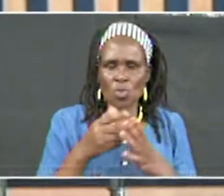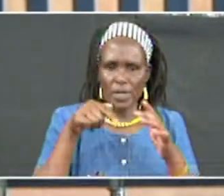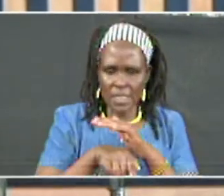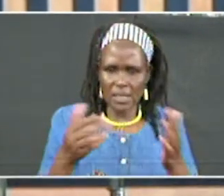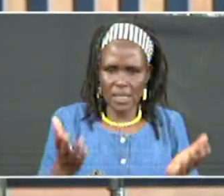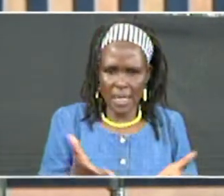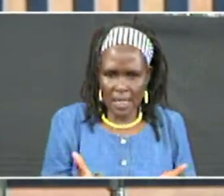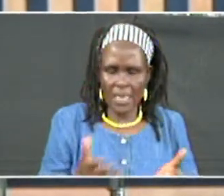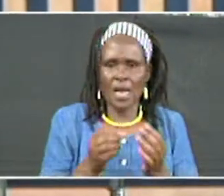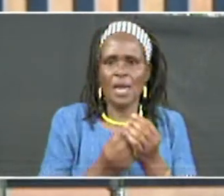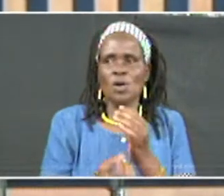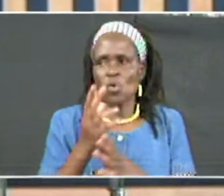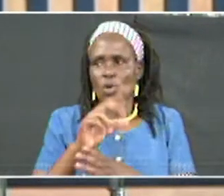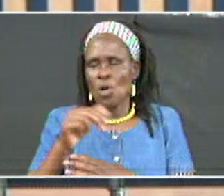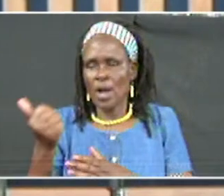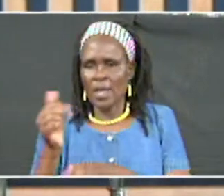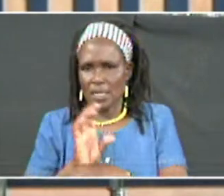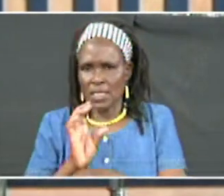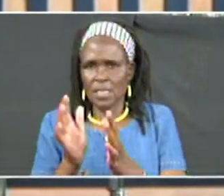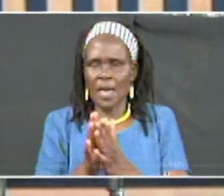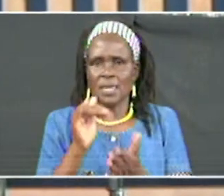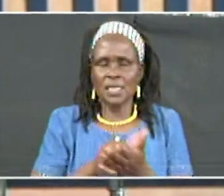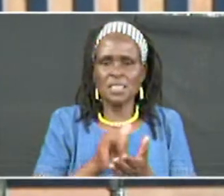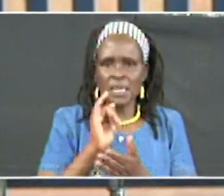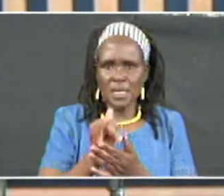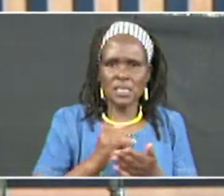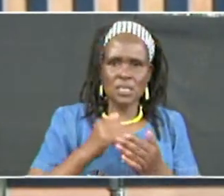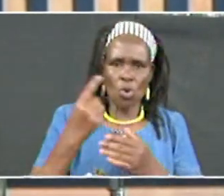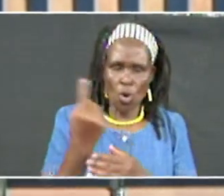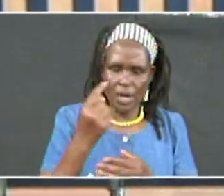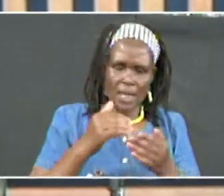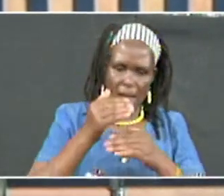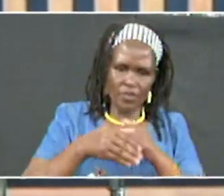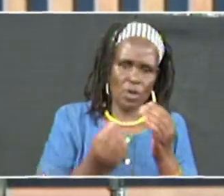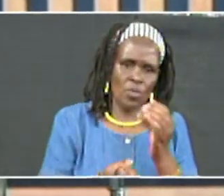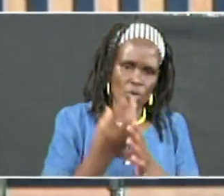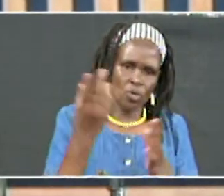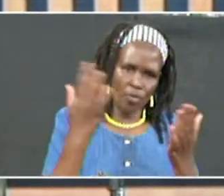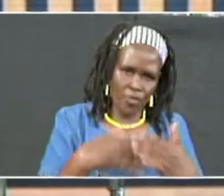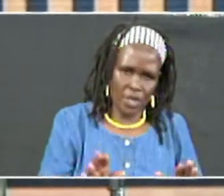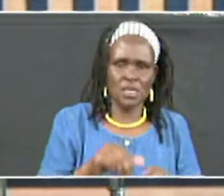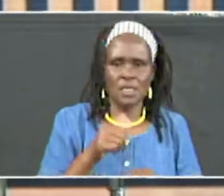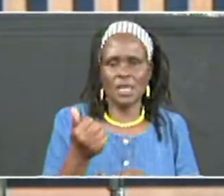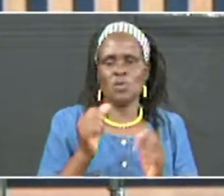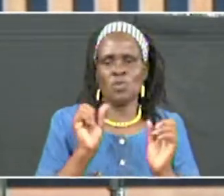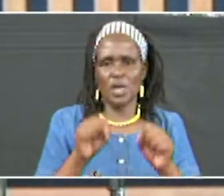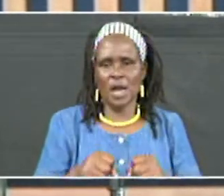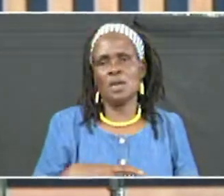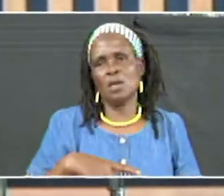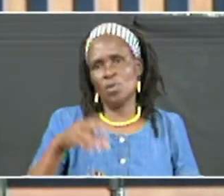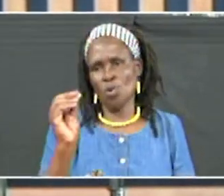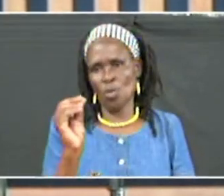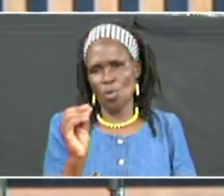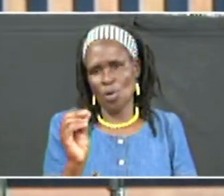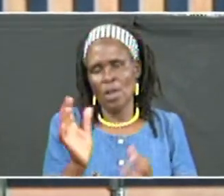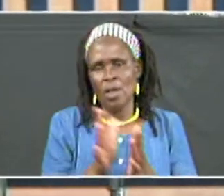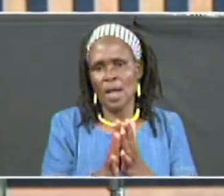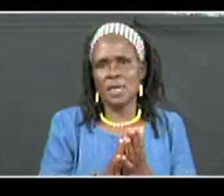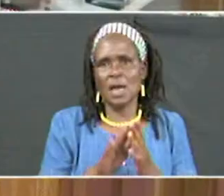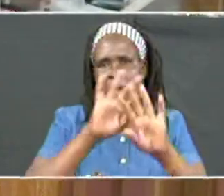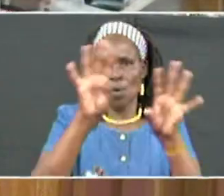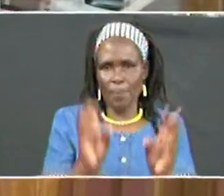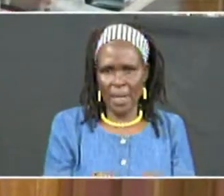as a church, and it's only after we have grown that we are able to go. And our budget and our target for Ngong